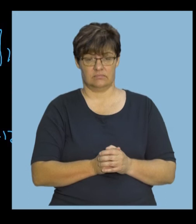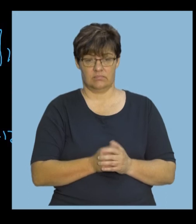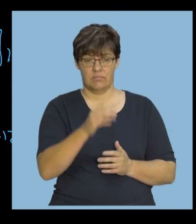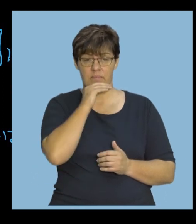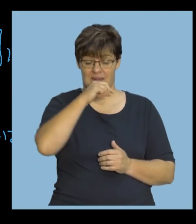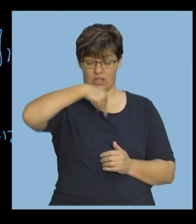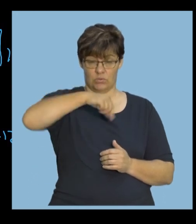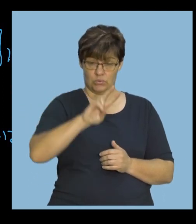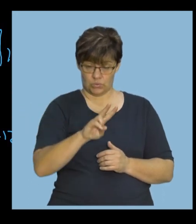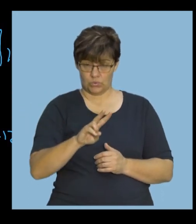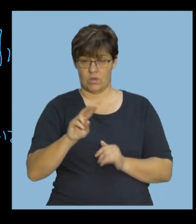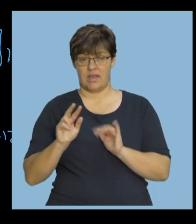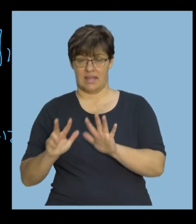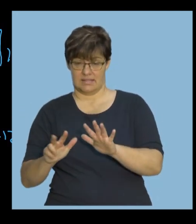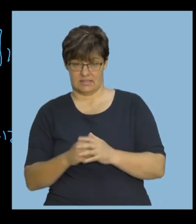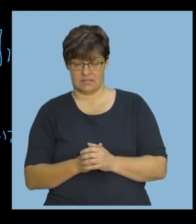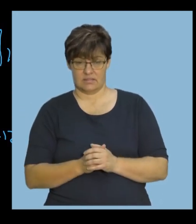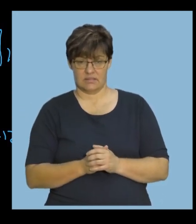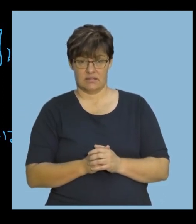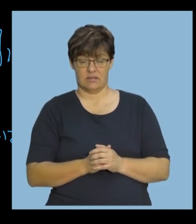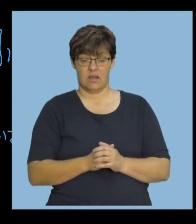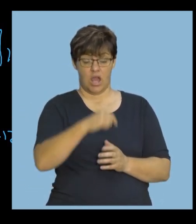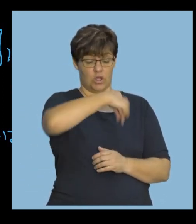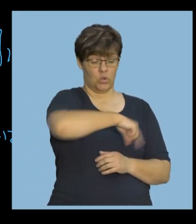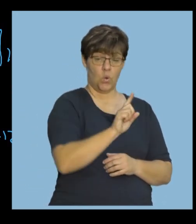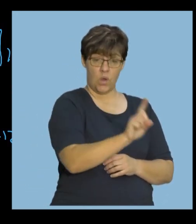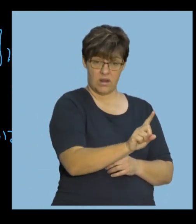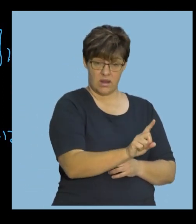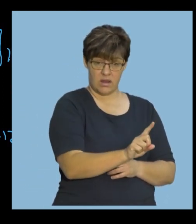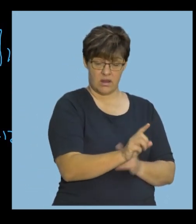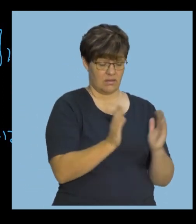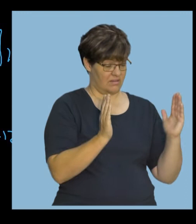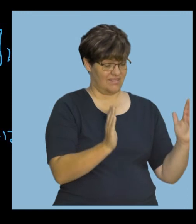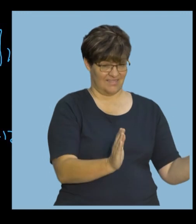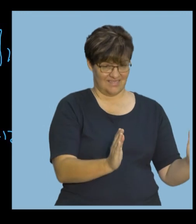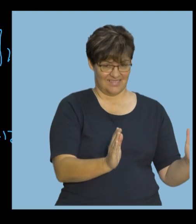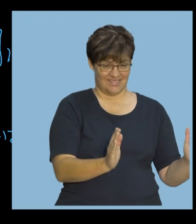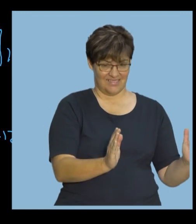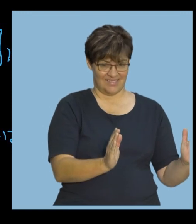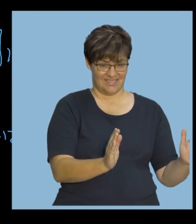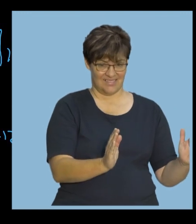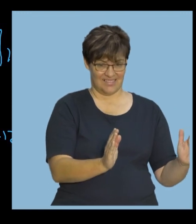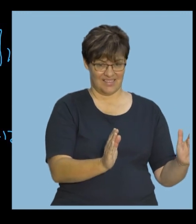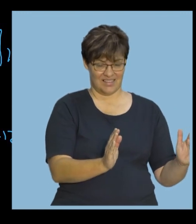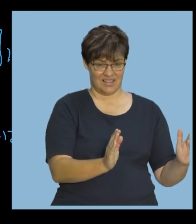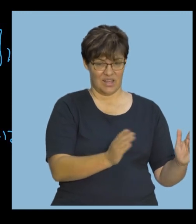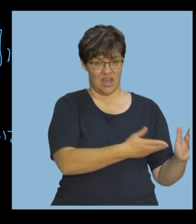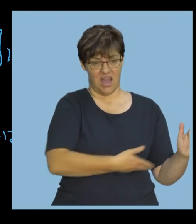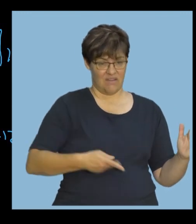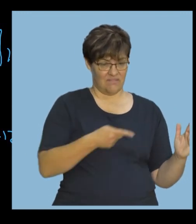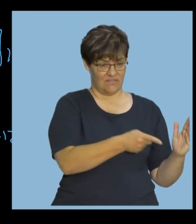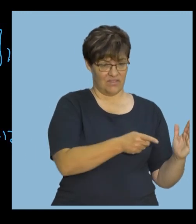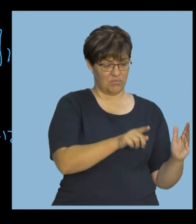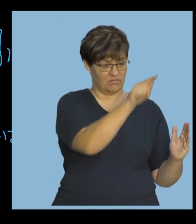8, which is our Q2. Then how do I find the lower quartile? The lower quartile will be the middle of